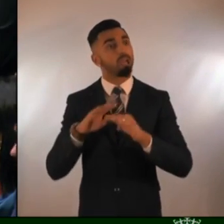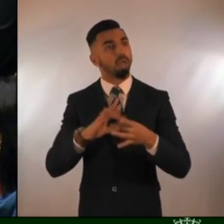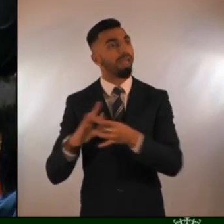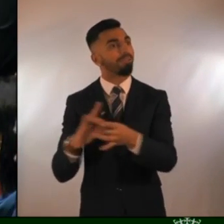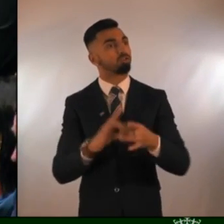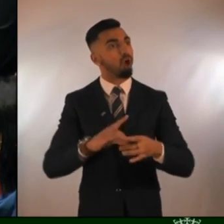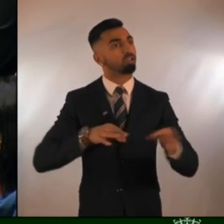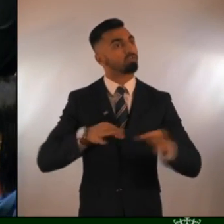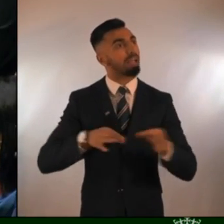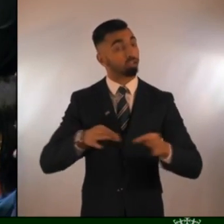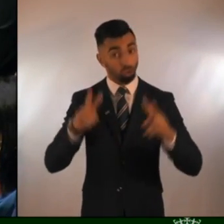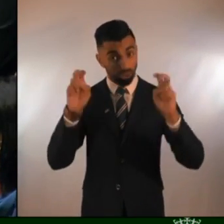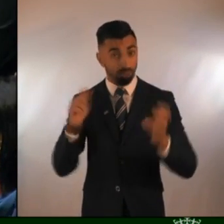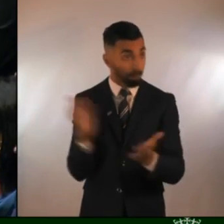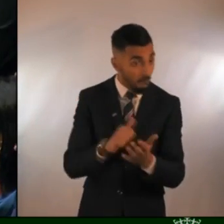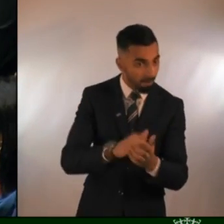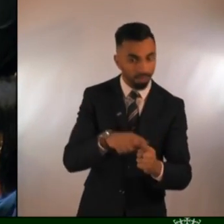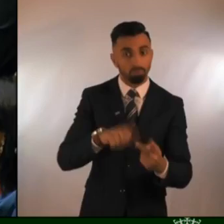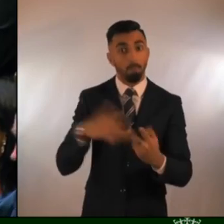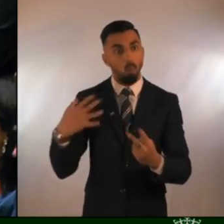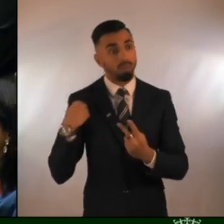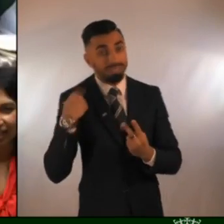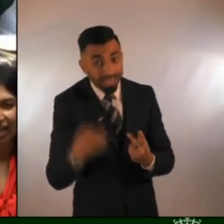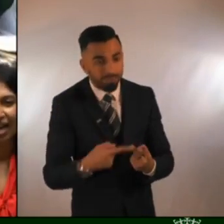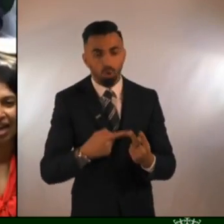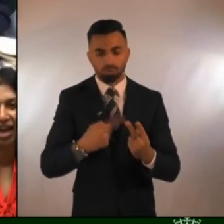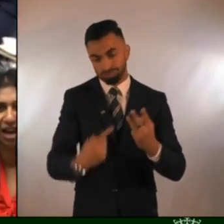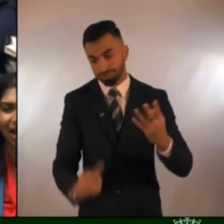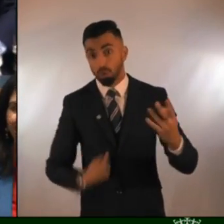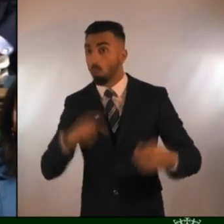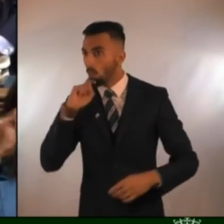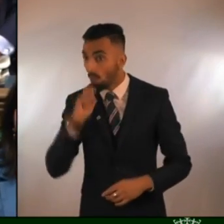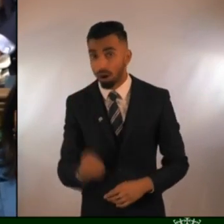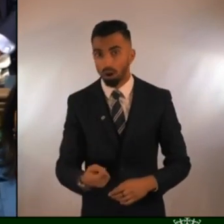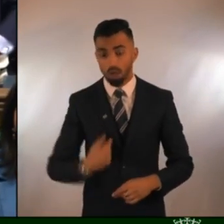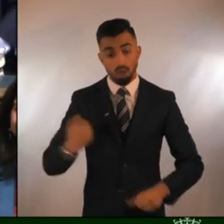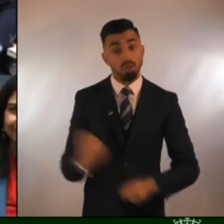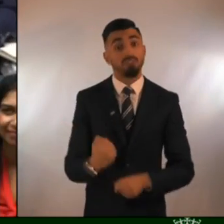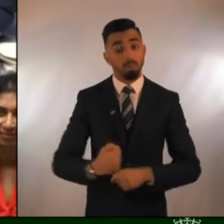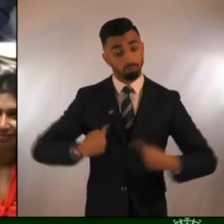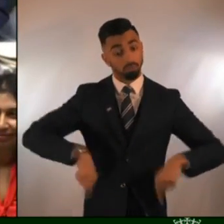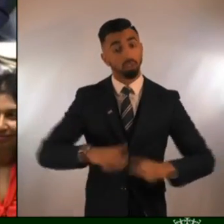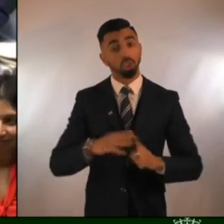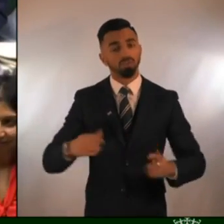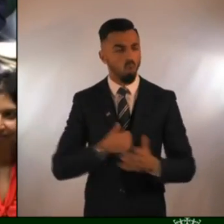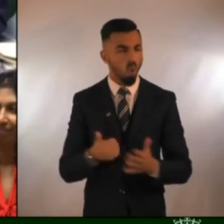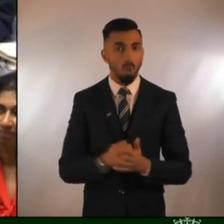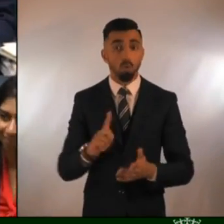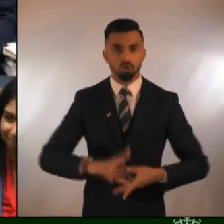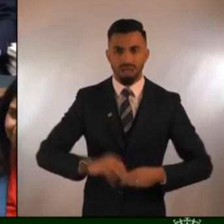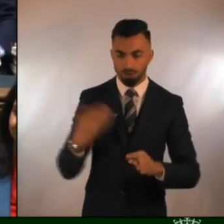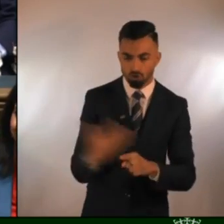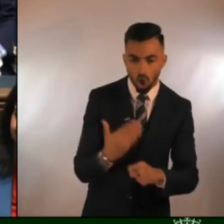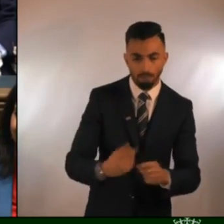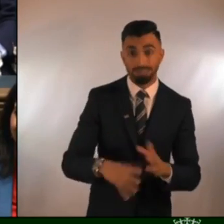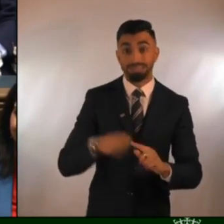This is the budget of a government that gets things done. Creating jobs, cutting taxes, keeping the